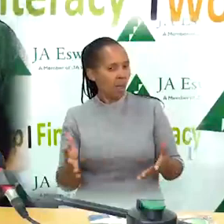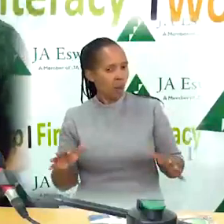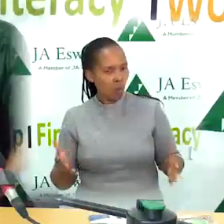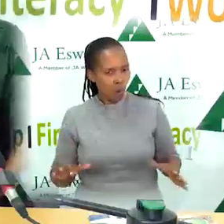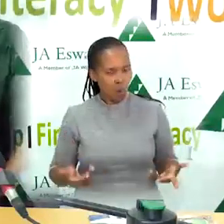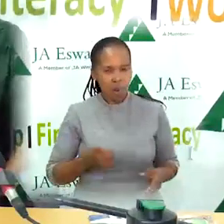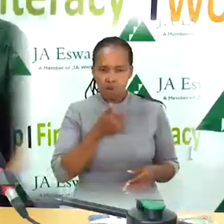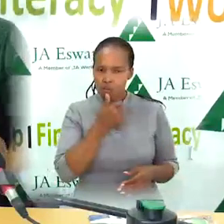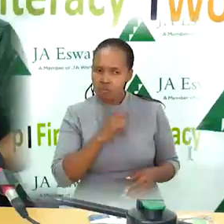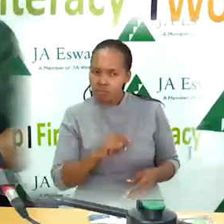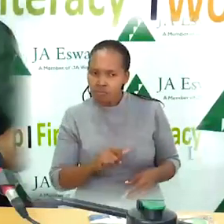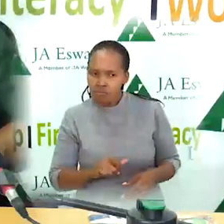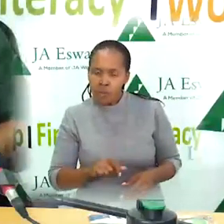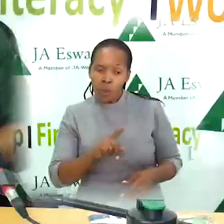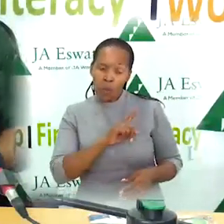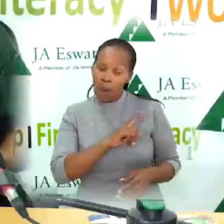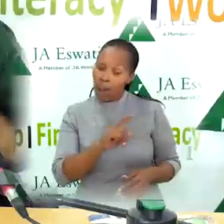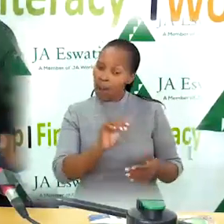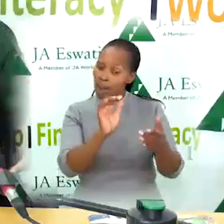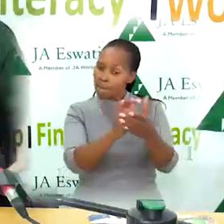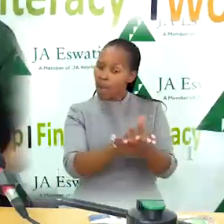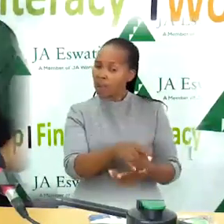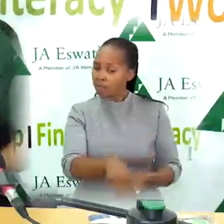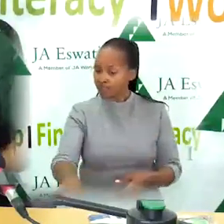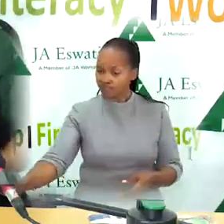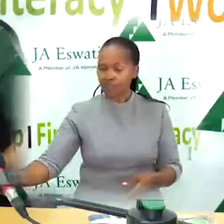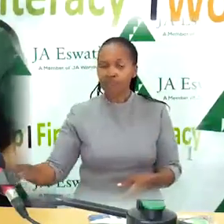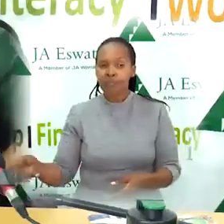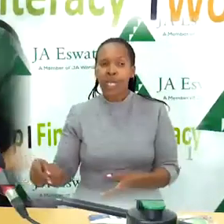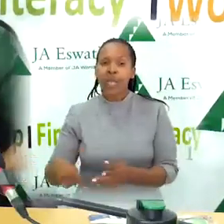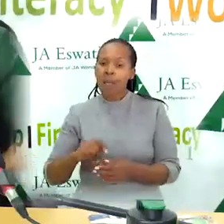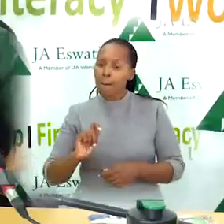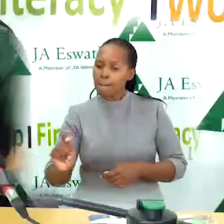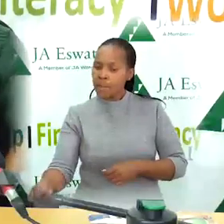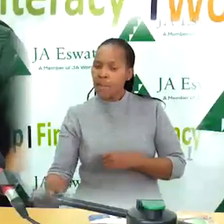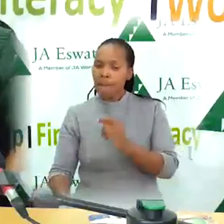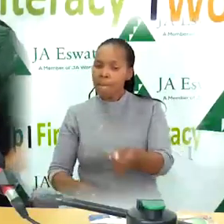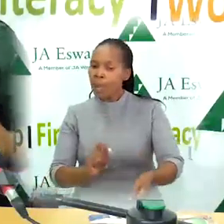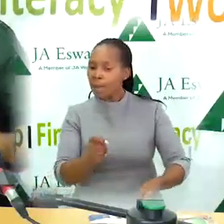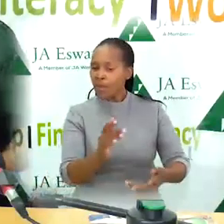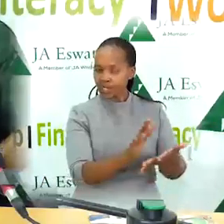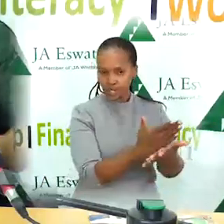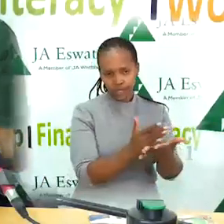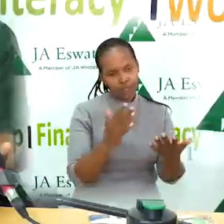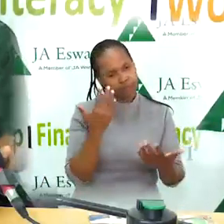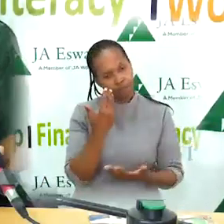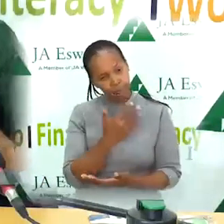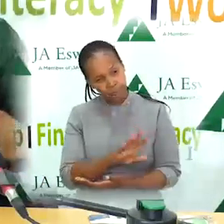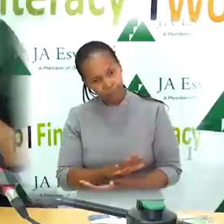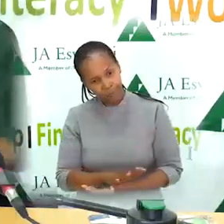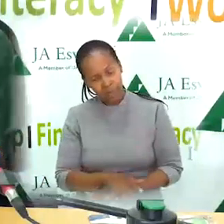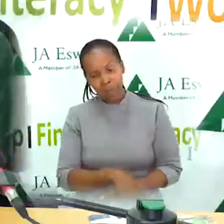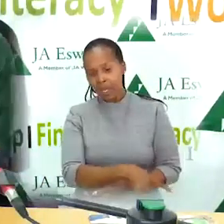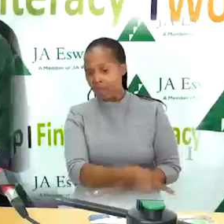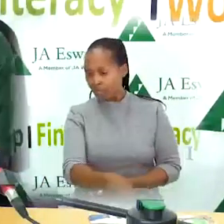people who have invested through the buying of the shares in the company. In other words, they are the ones who own